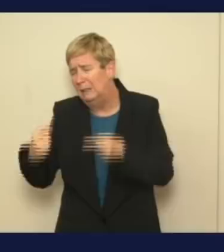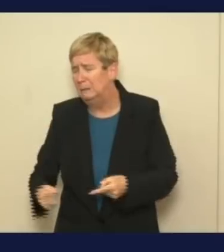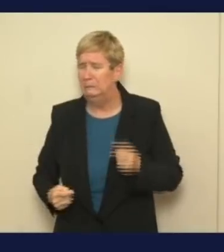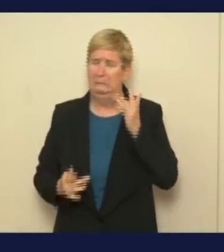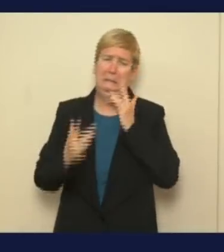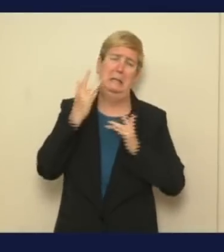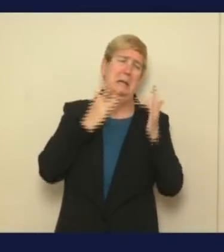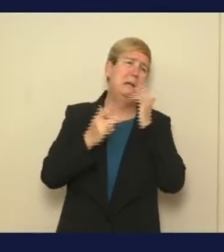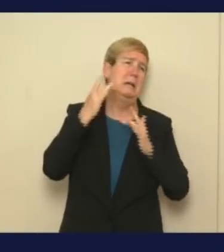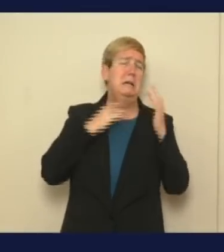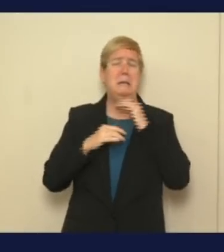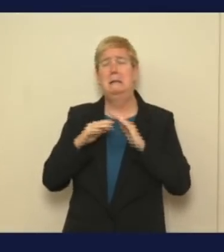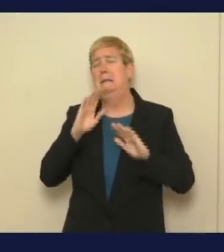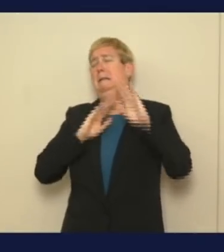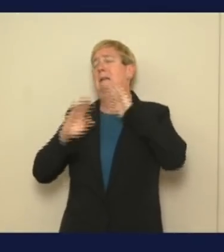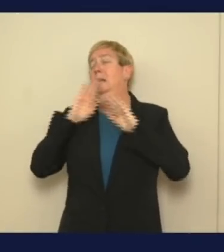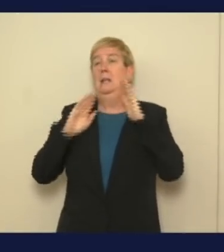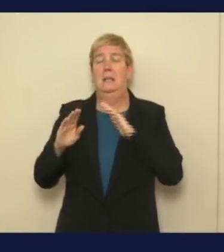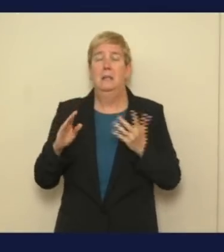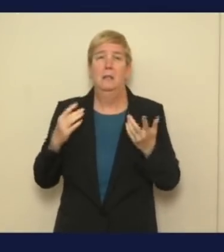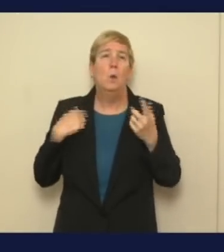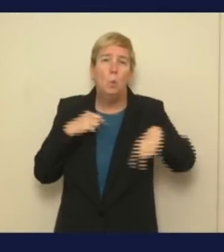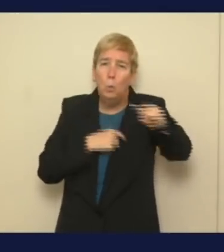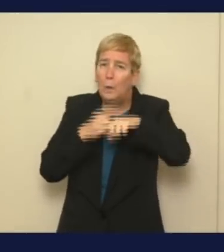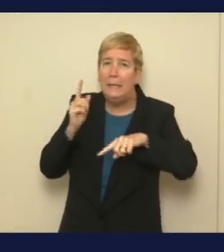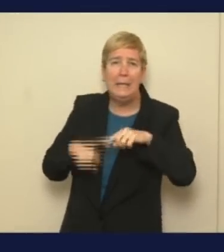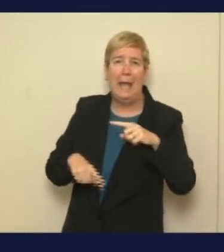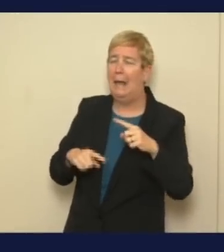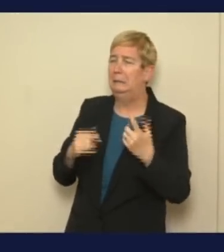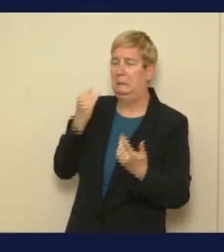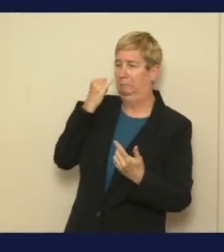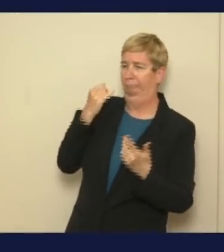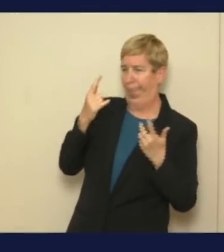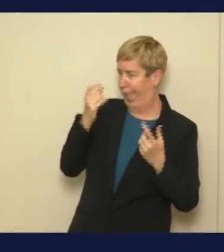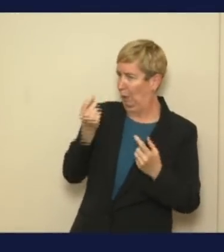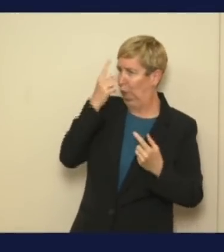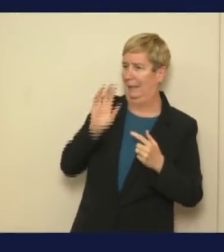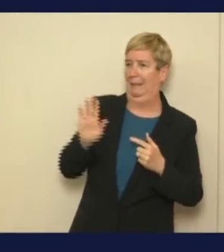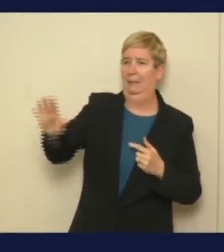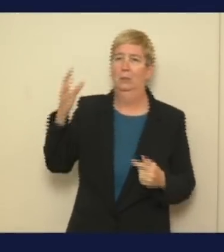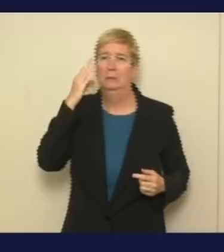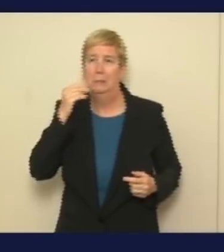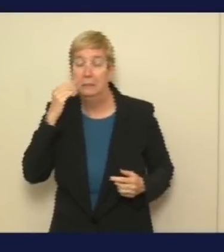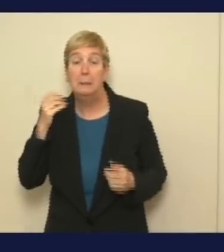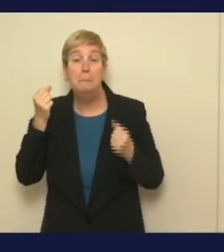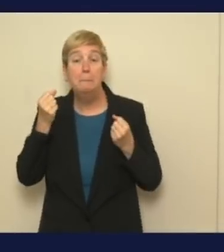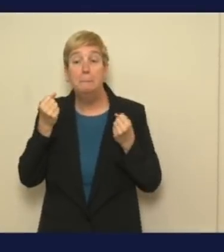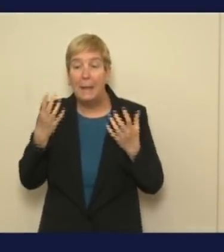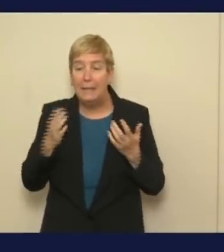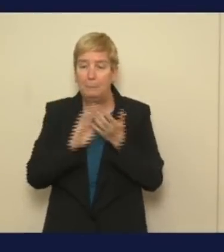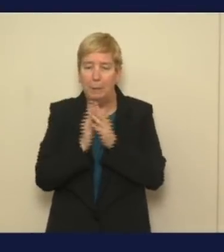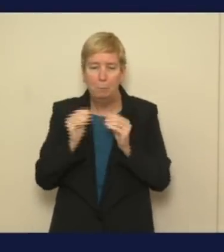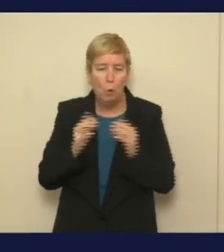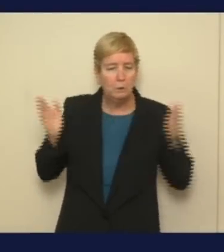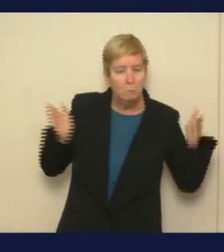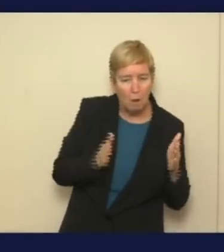begin to comprehend. Too many businesses are either reducing their footprint, closing their doors